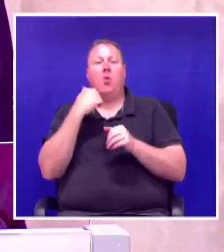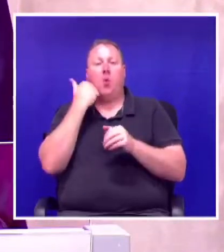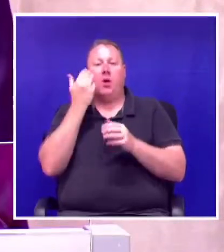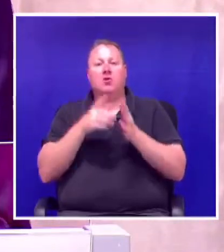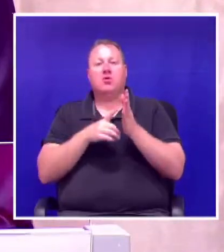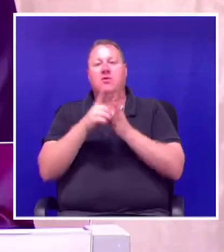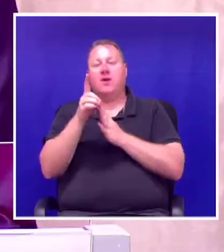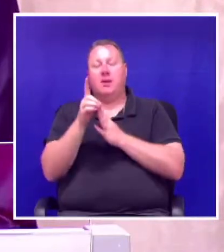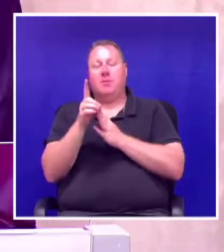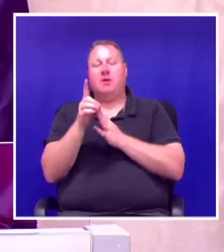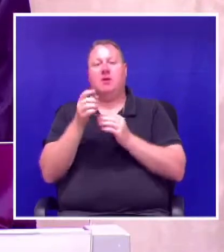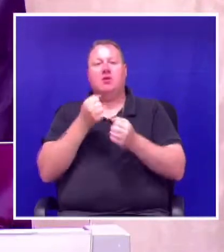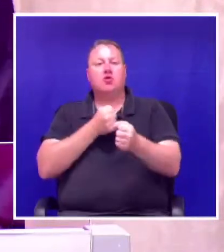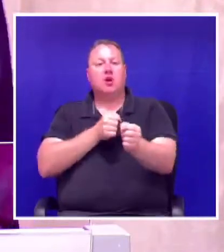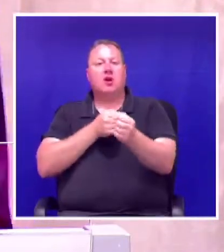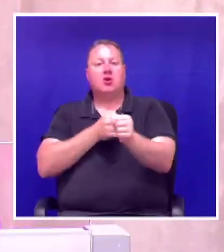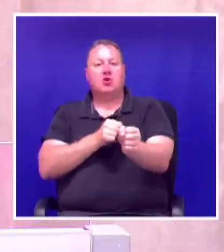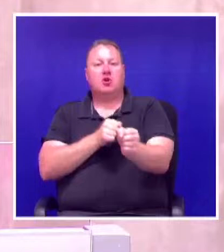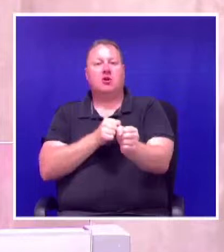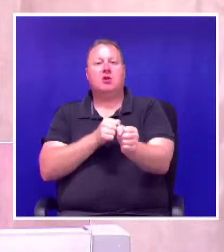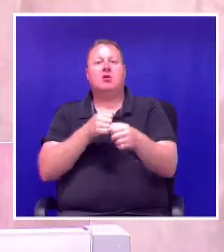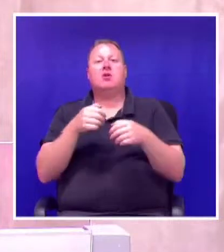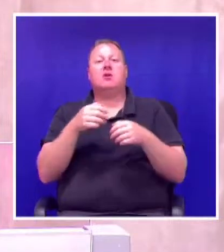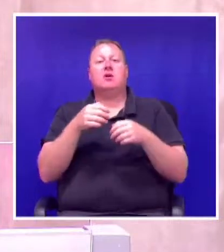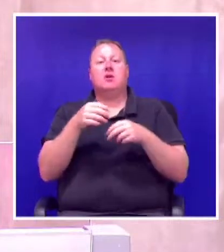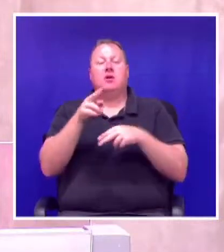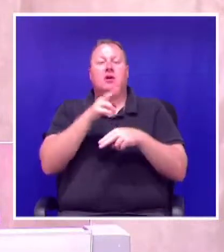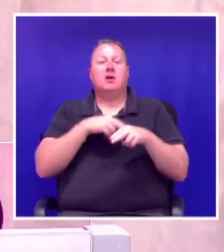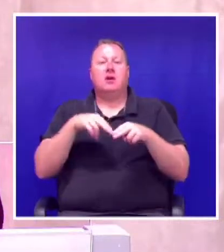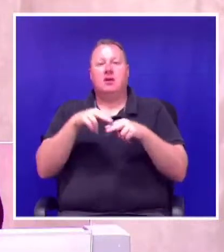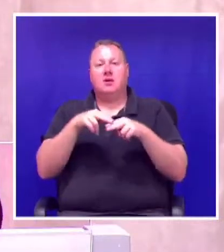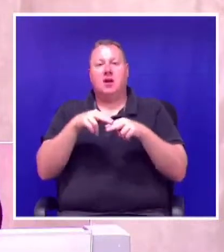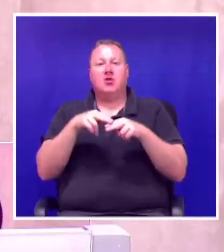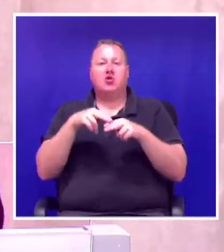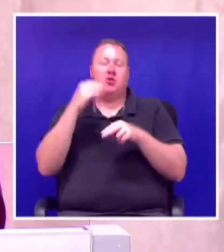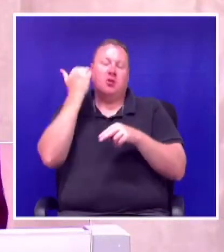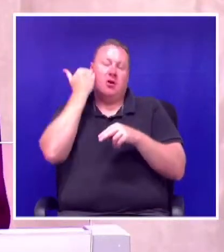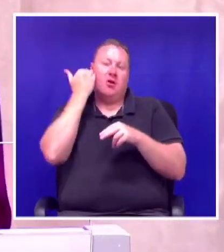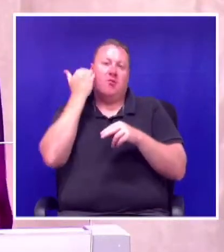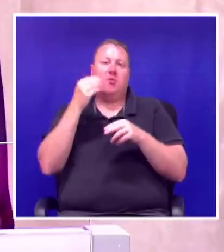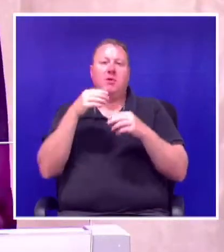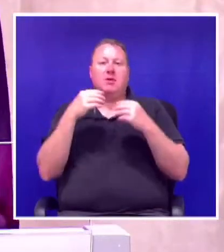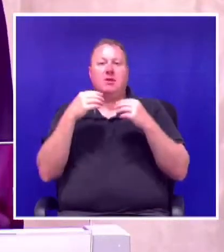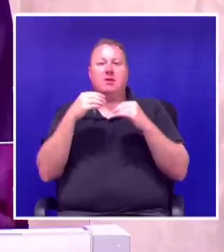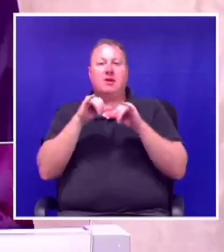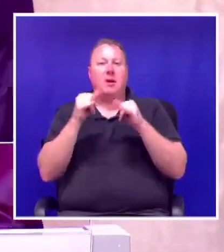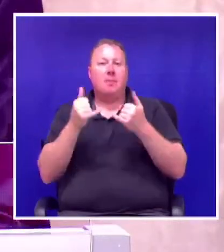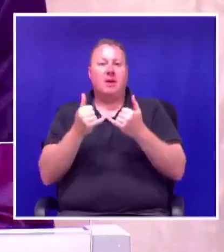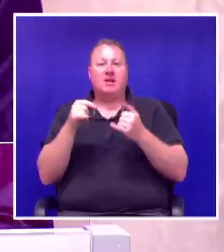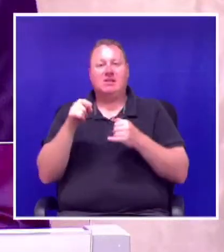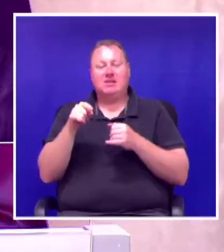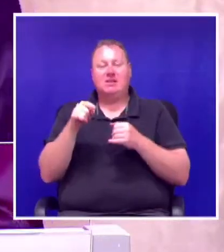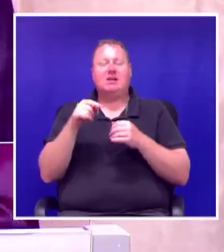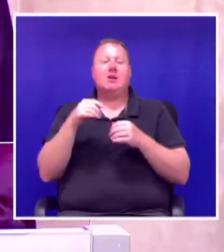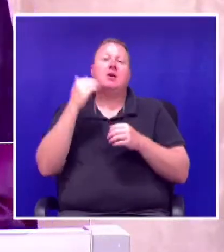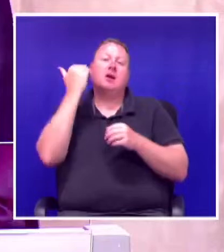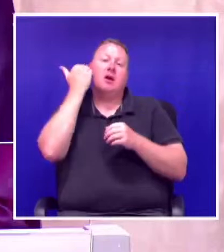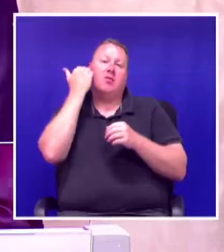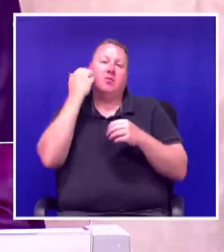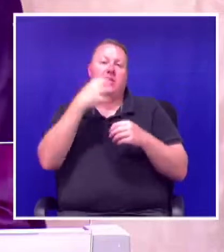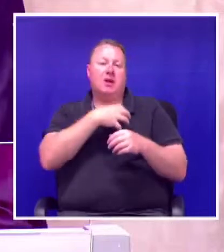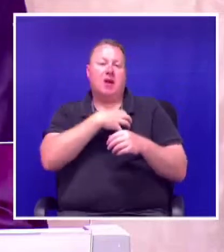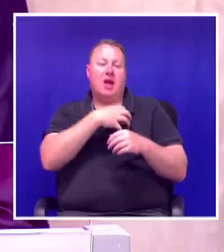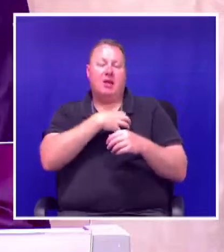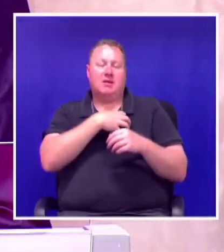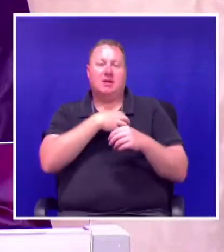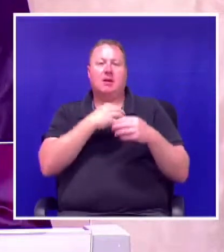a strategy for national state enterprises to establish the state asset management,